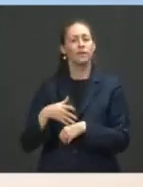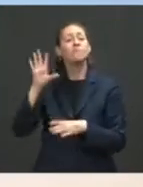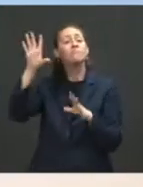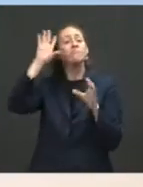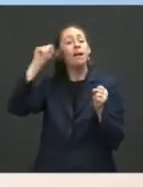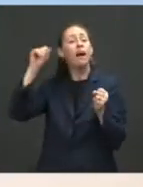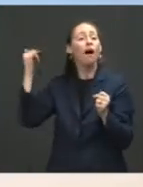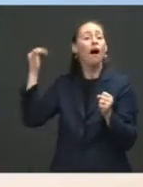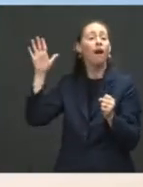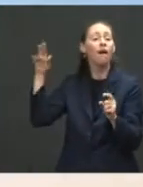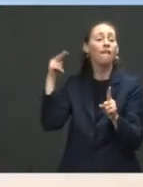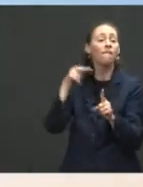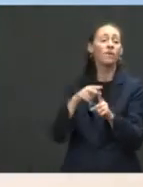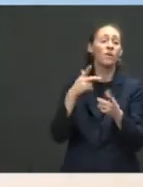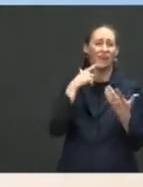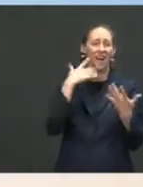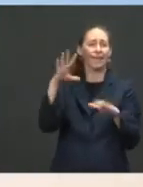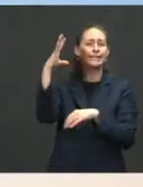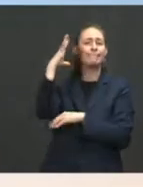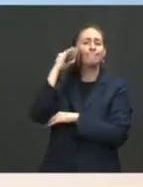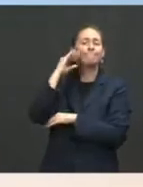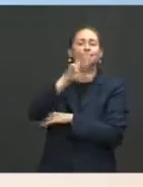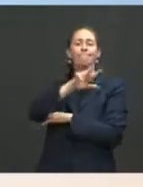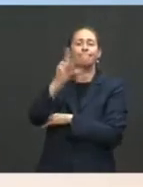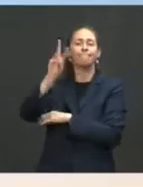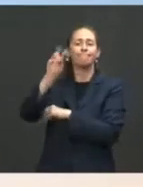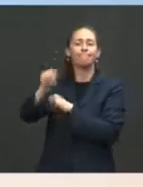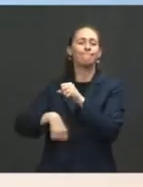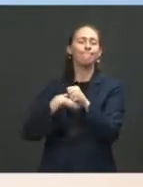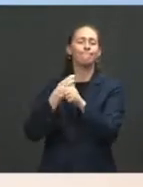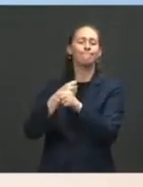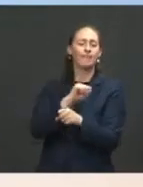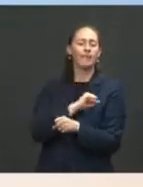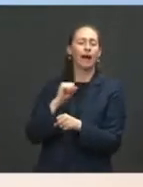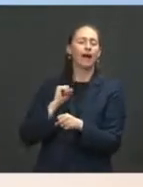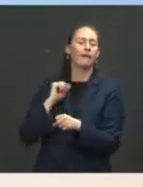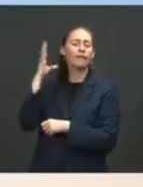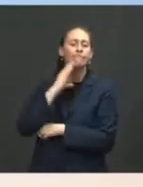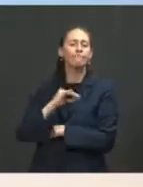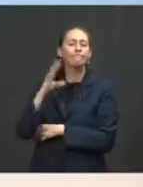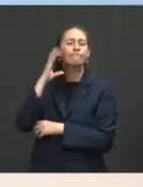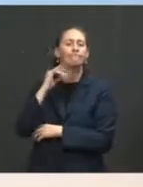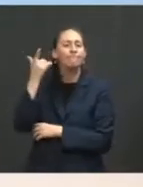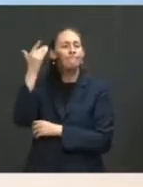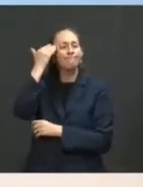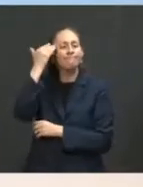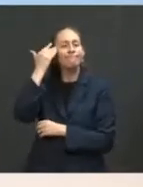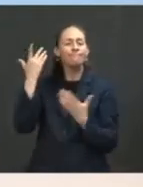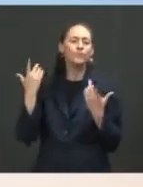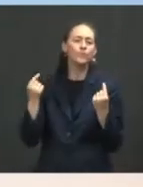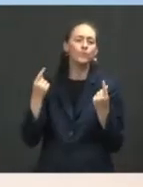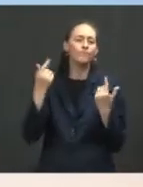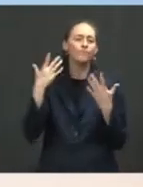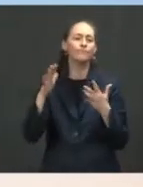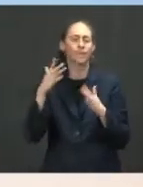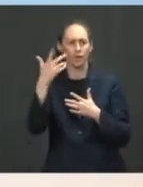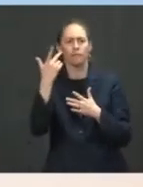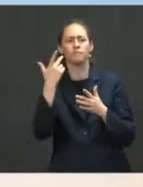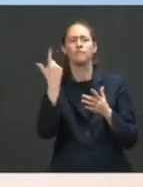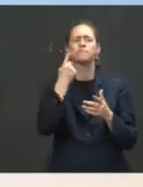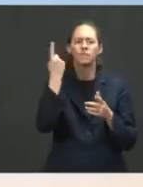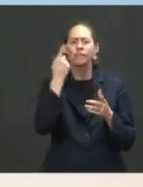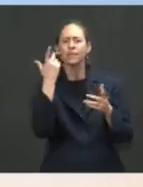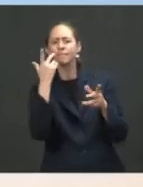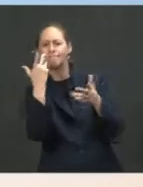rodeo, not even his first rodeo this summer. He had one in June and July. And we're going to work closely with Speaker Pelosi. He's going to continue to talk to